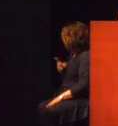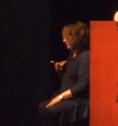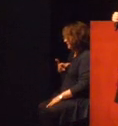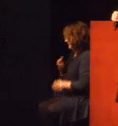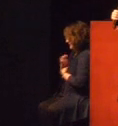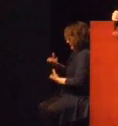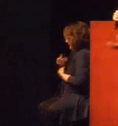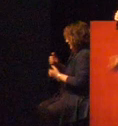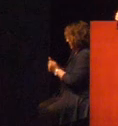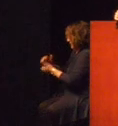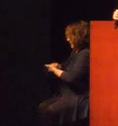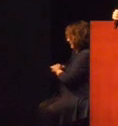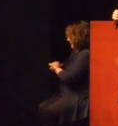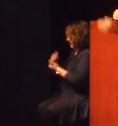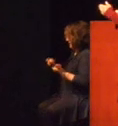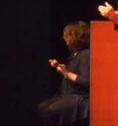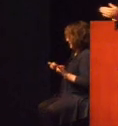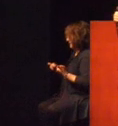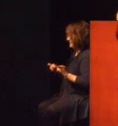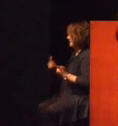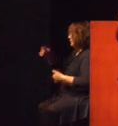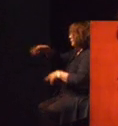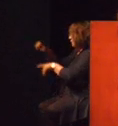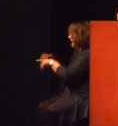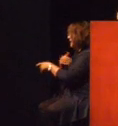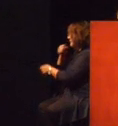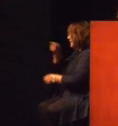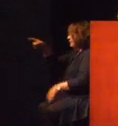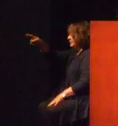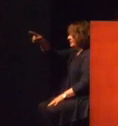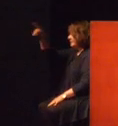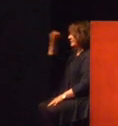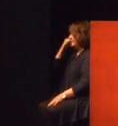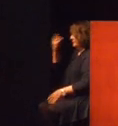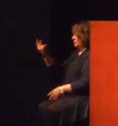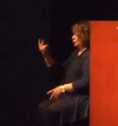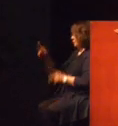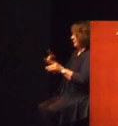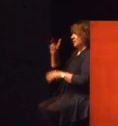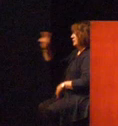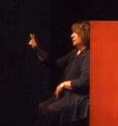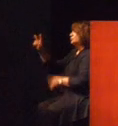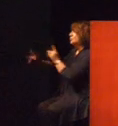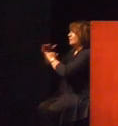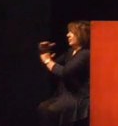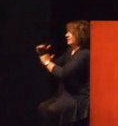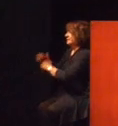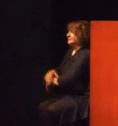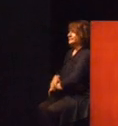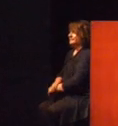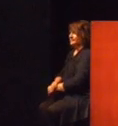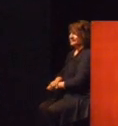a colleague today? So Quay's going to run the microphone. If there are two people who want to share.